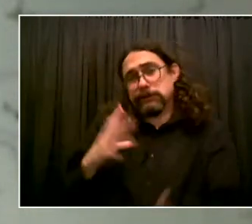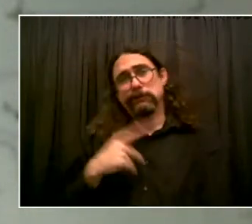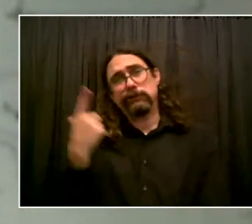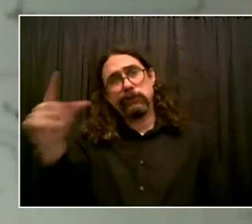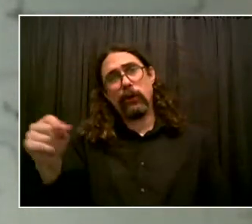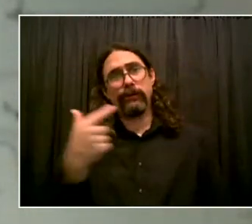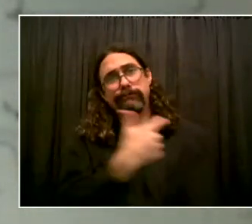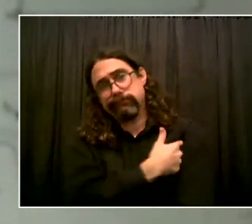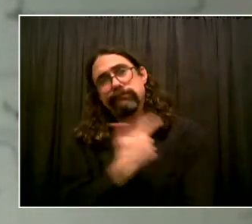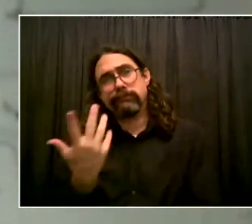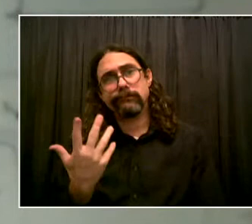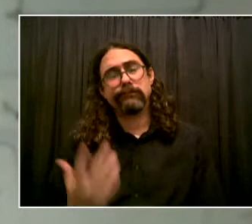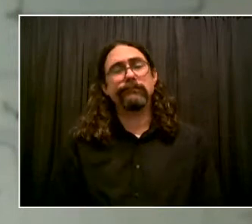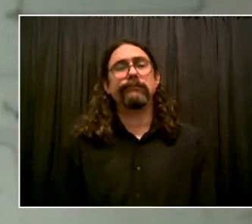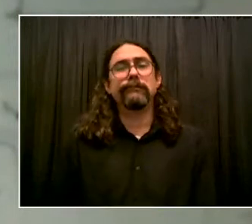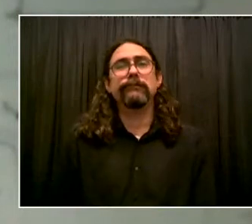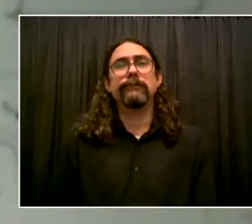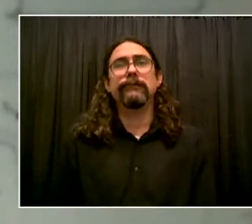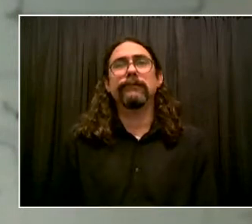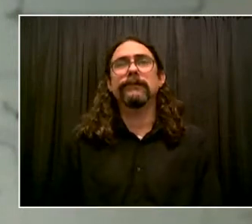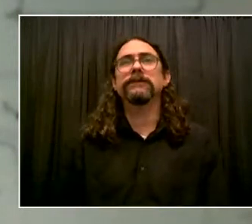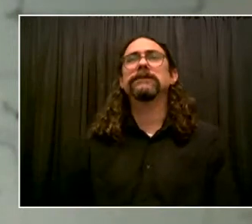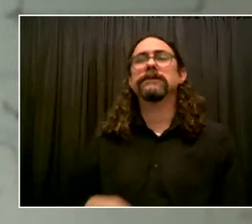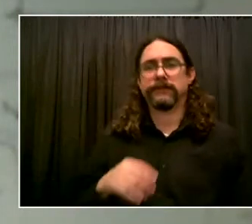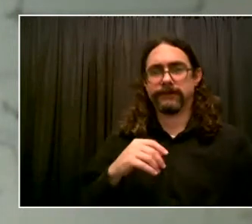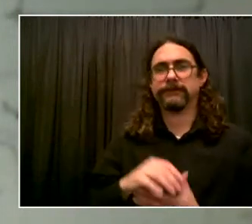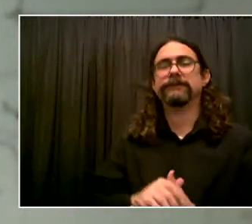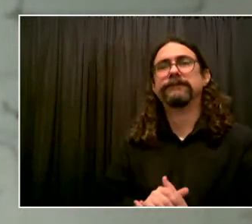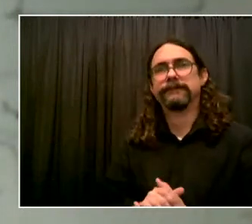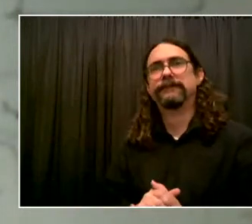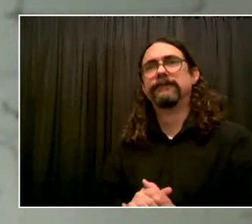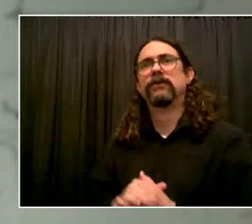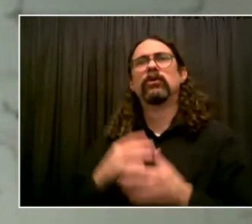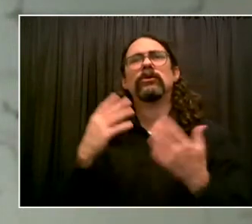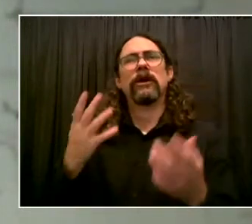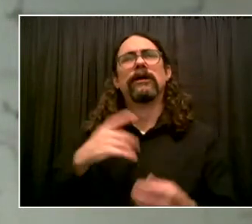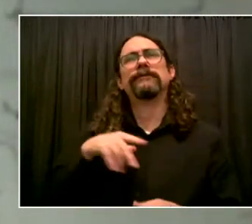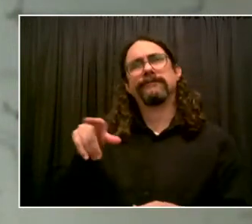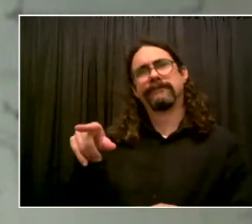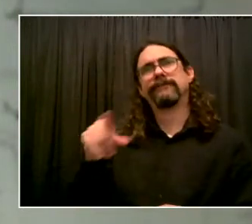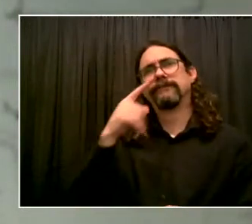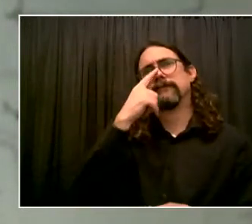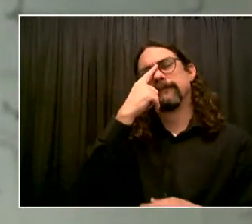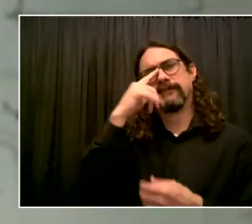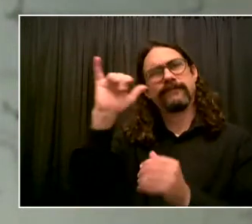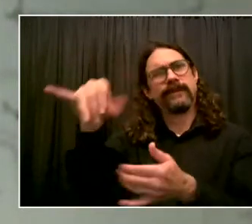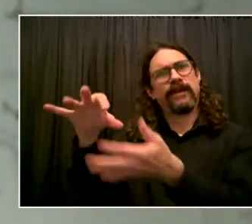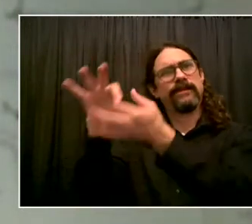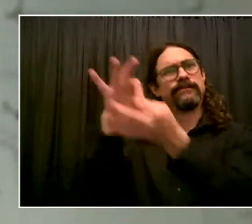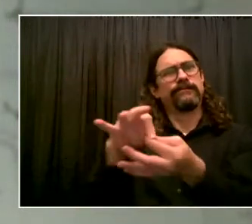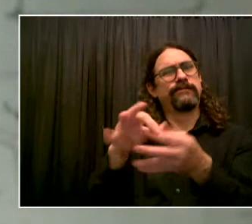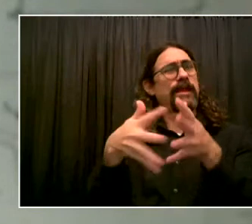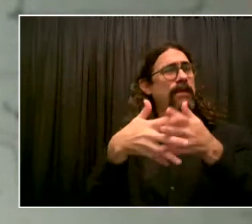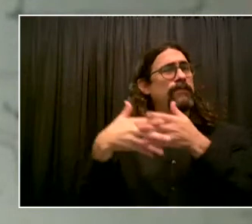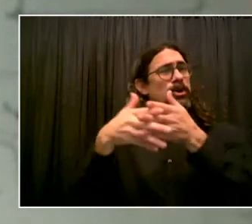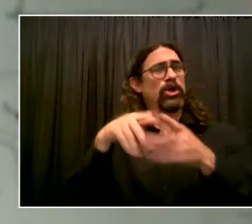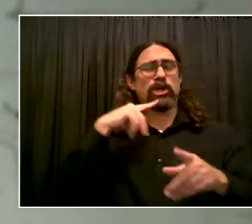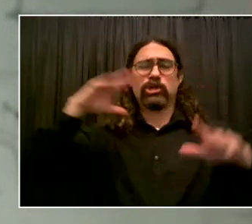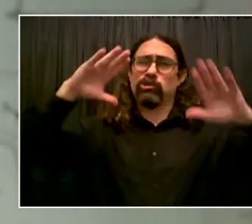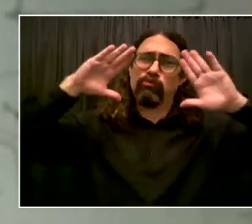holdouts. It's part of who we are as a great nation that we can take active disagreement and make it